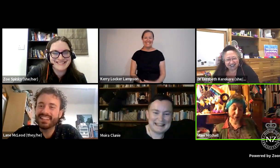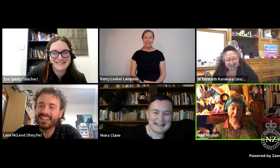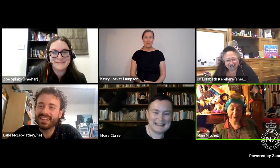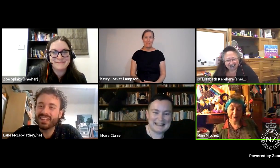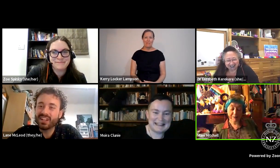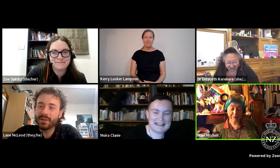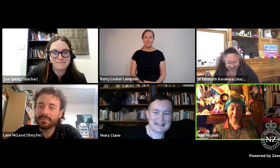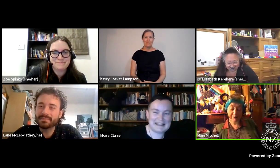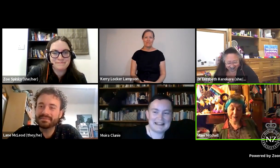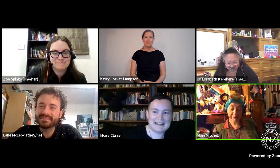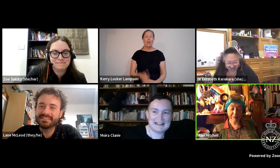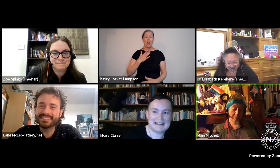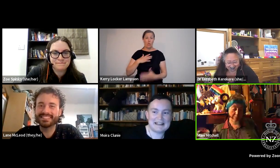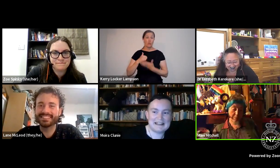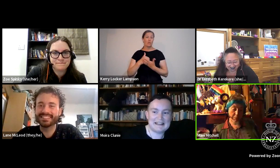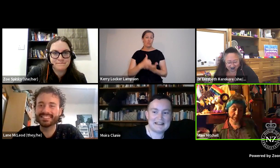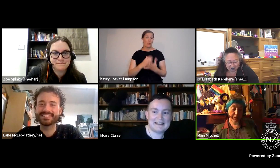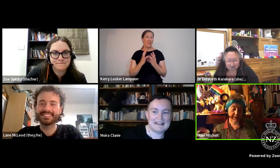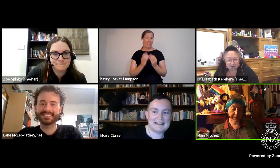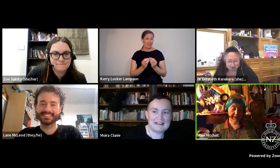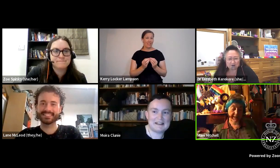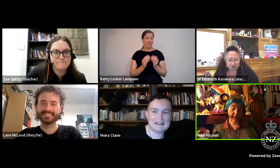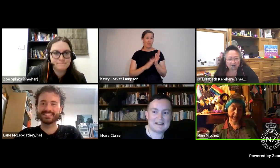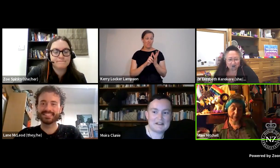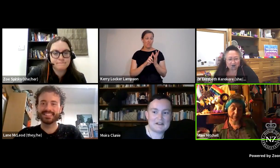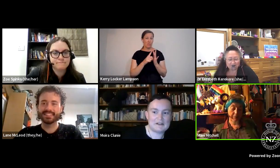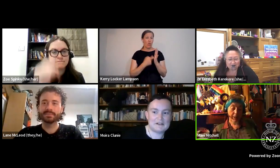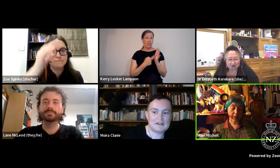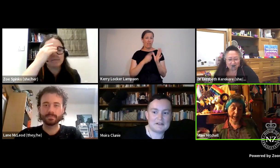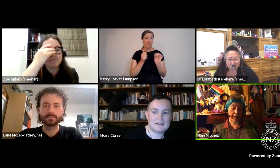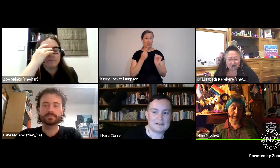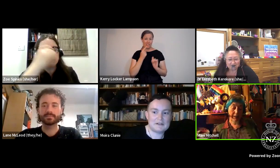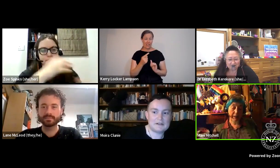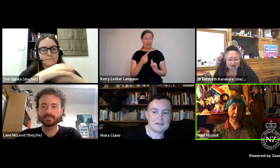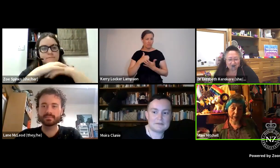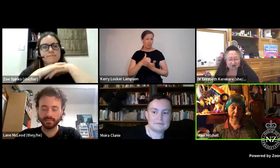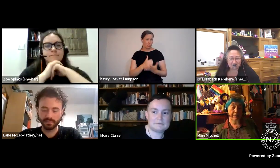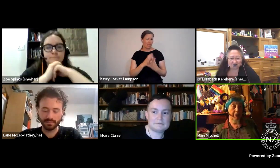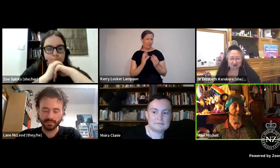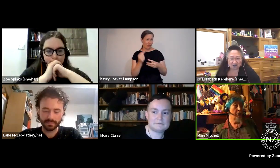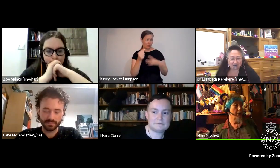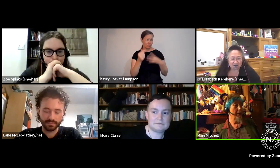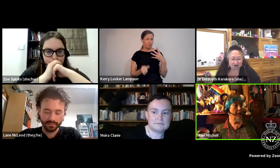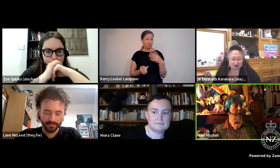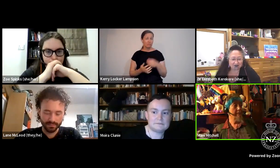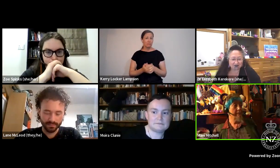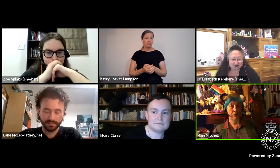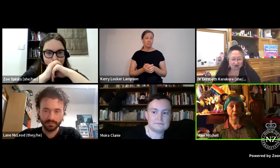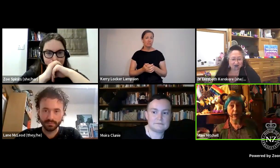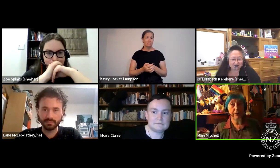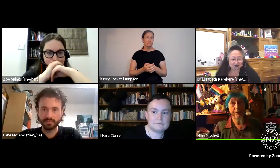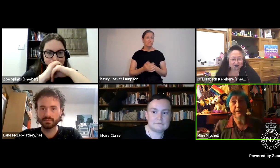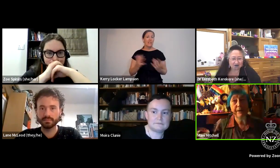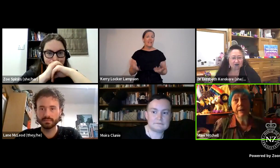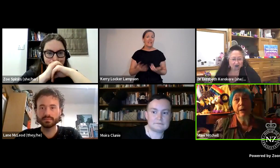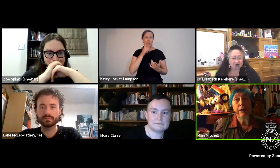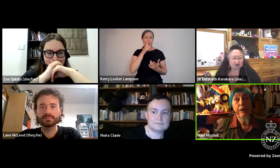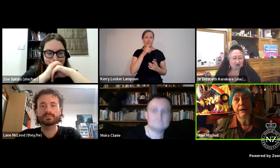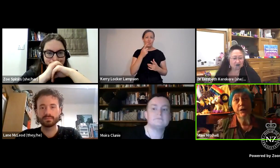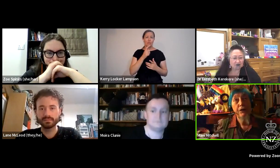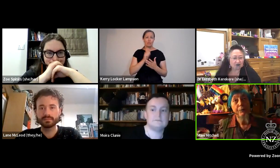I want to support everything that Moira has said and encourage people to write those personal